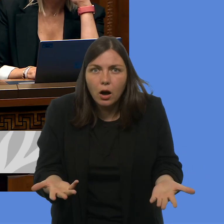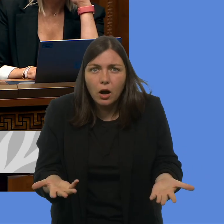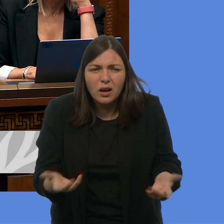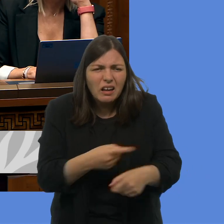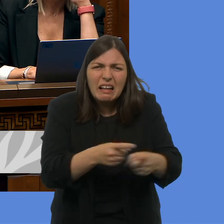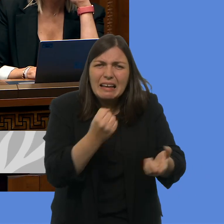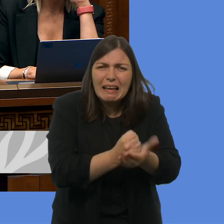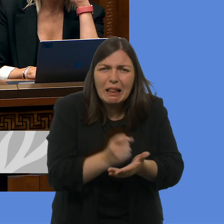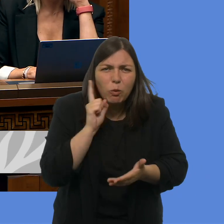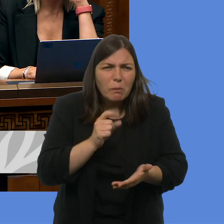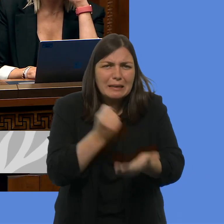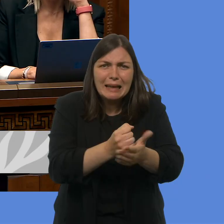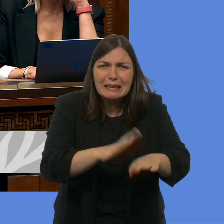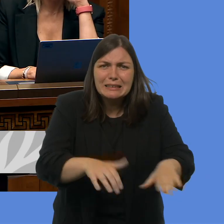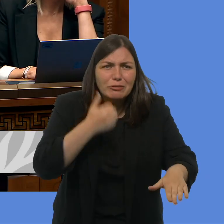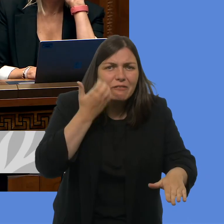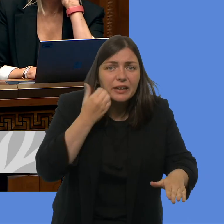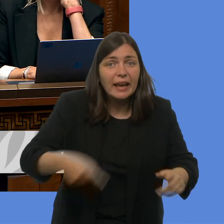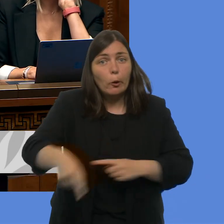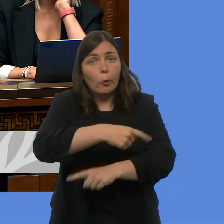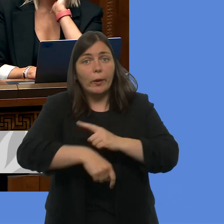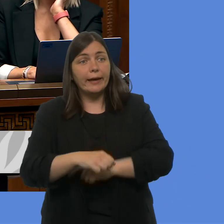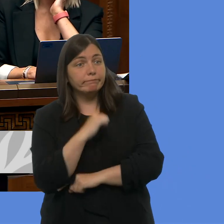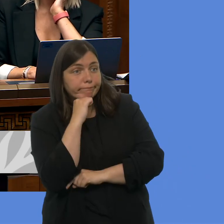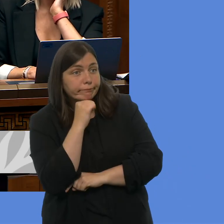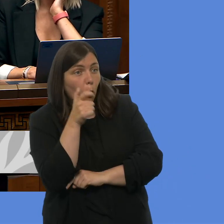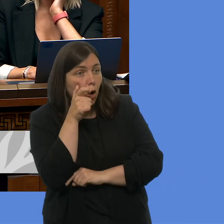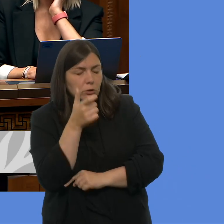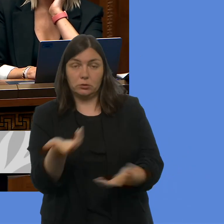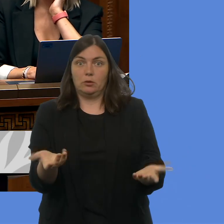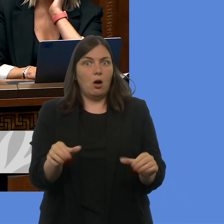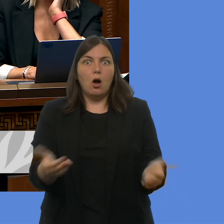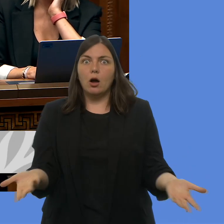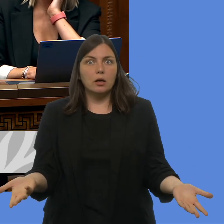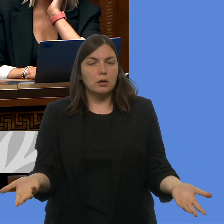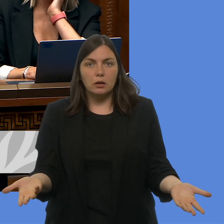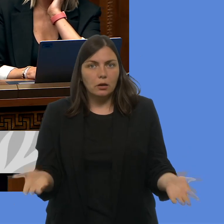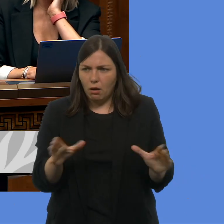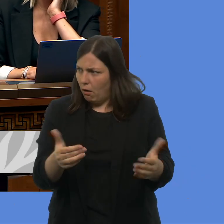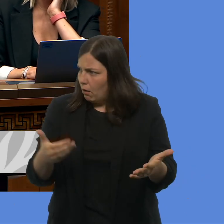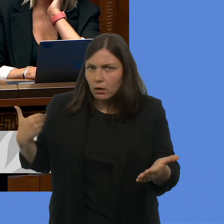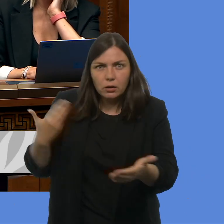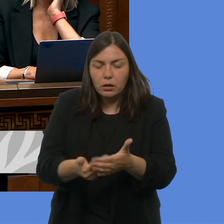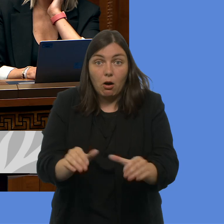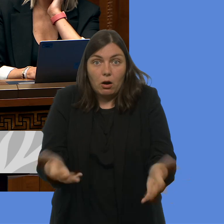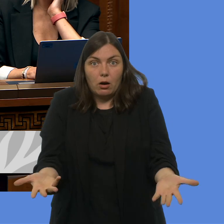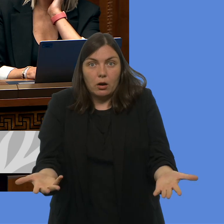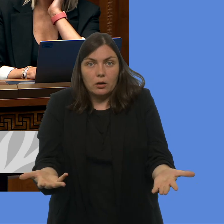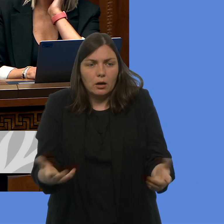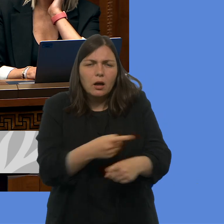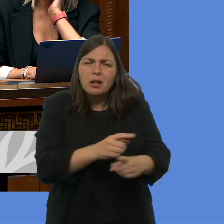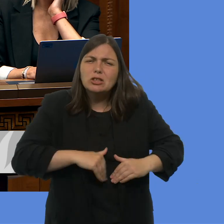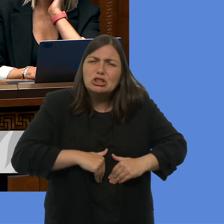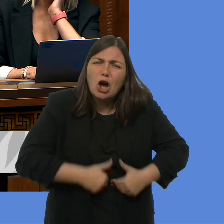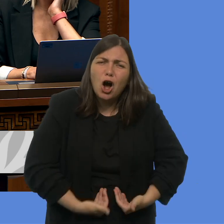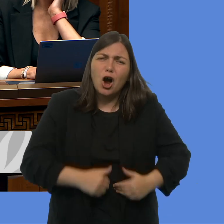murdered daily and the international community is standing by and doing nothing? How do we arrive at a point whenever there's a man-made famine in Gaza